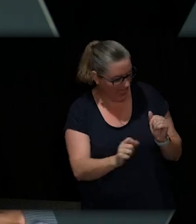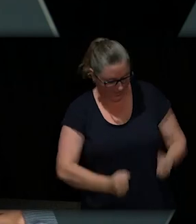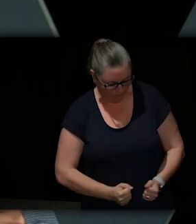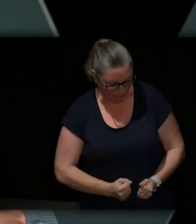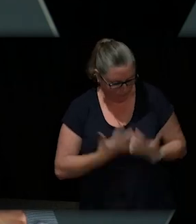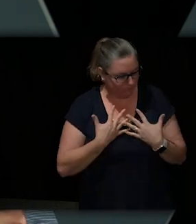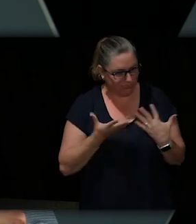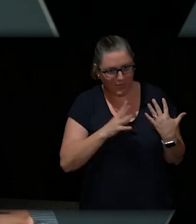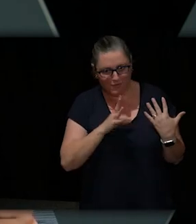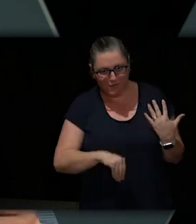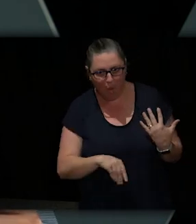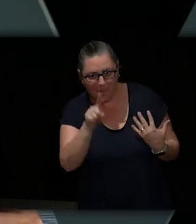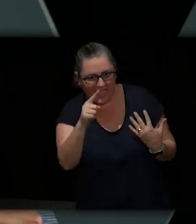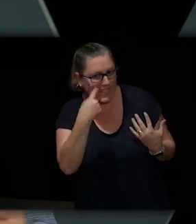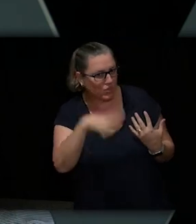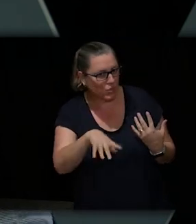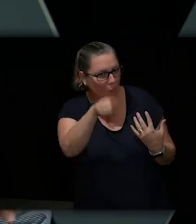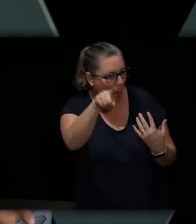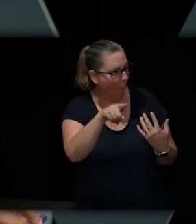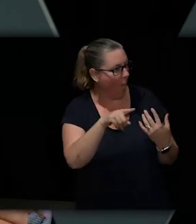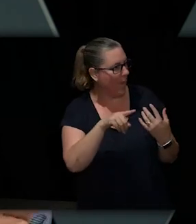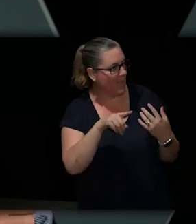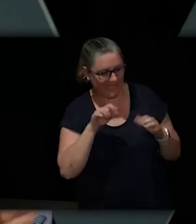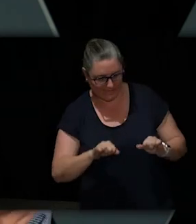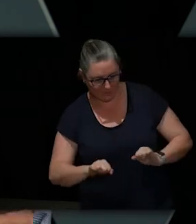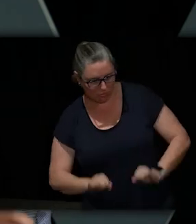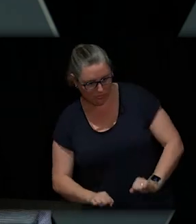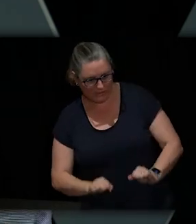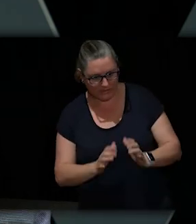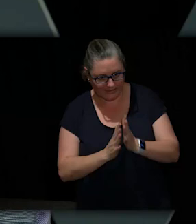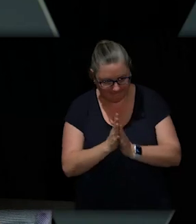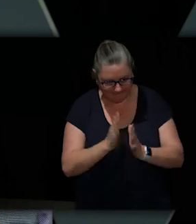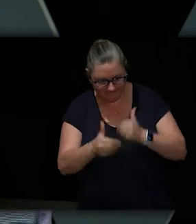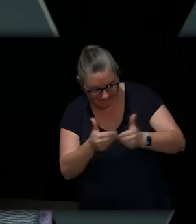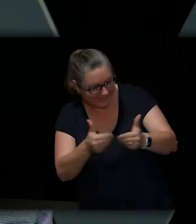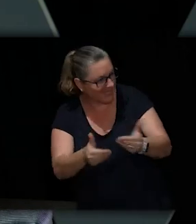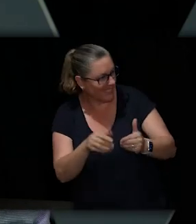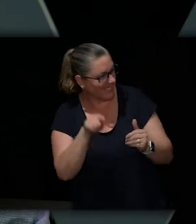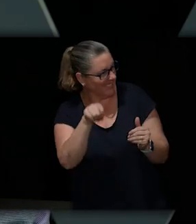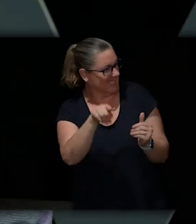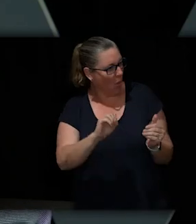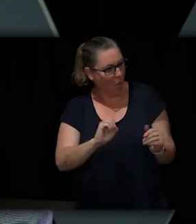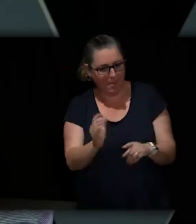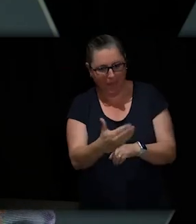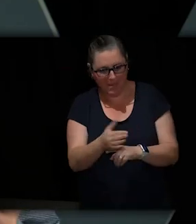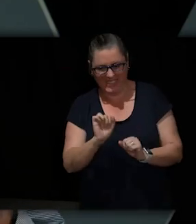and then in 2007 when he was actually running for president. So to me, it brought about just people